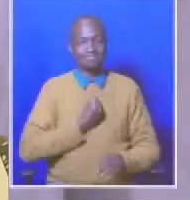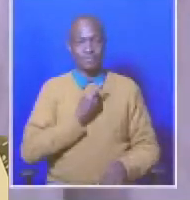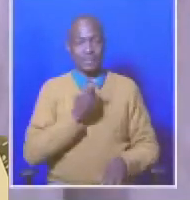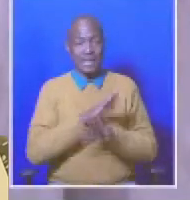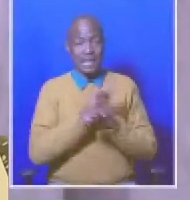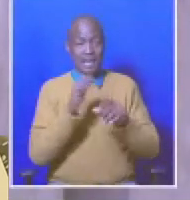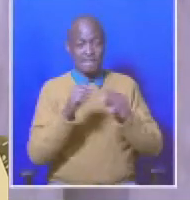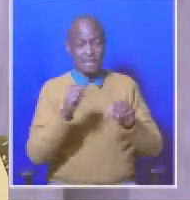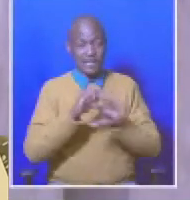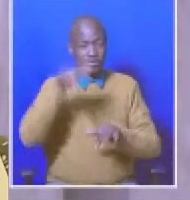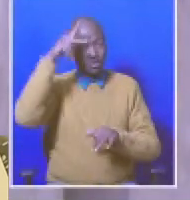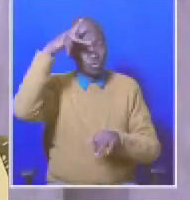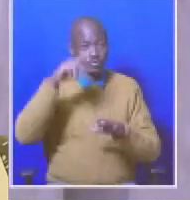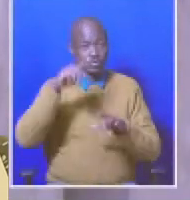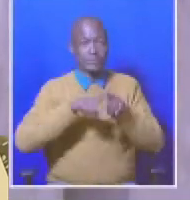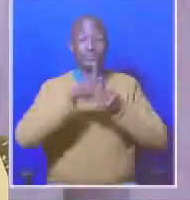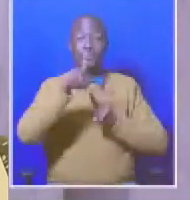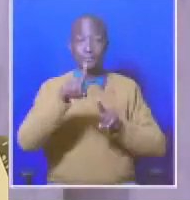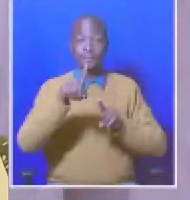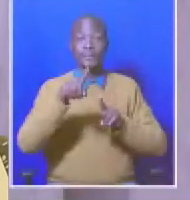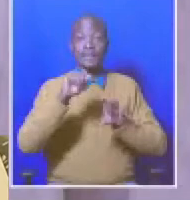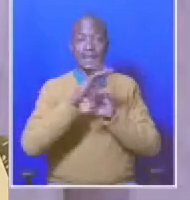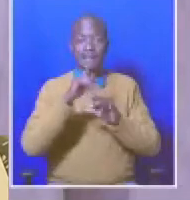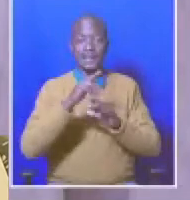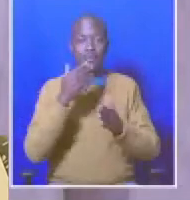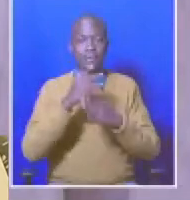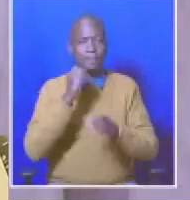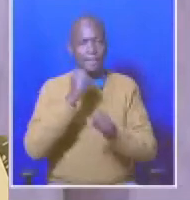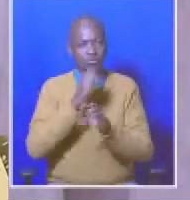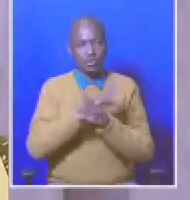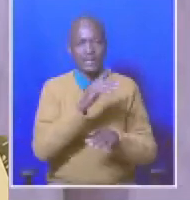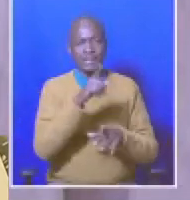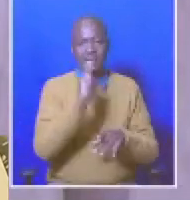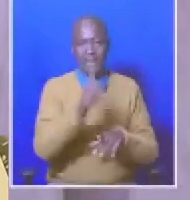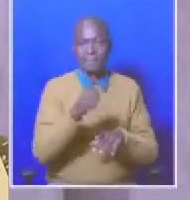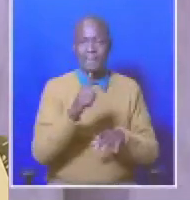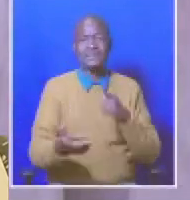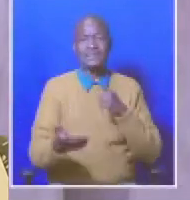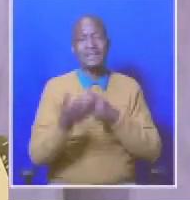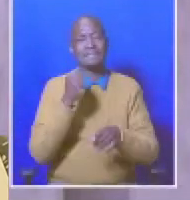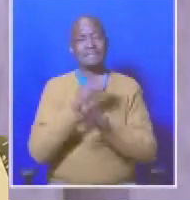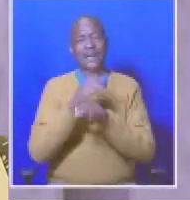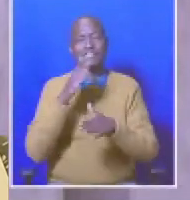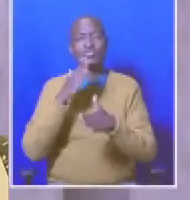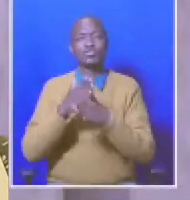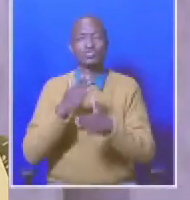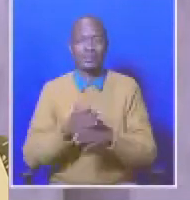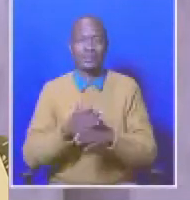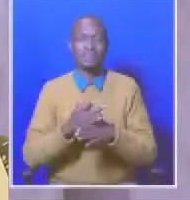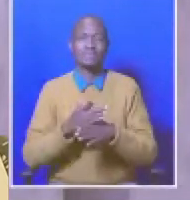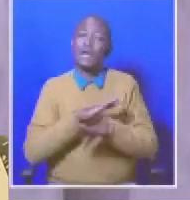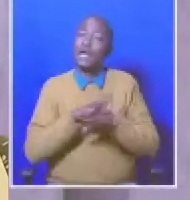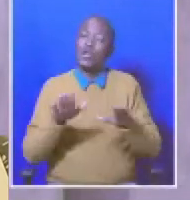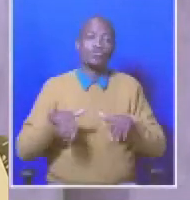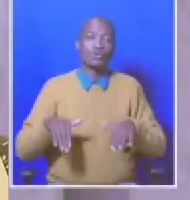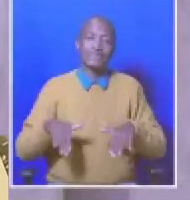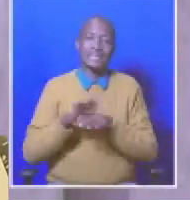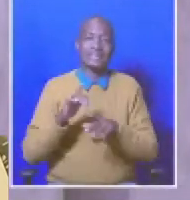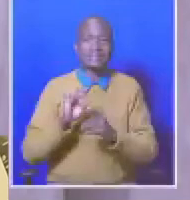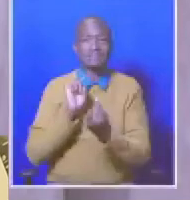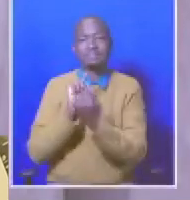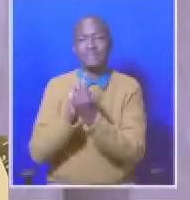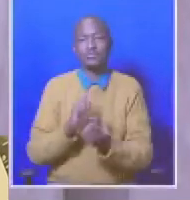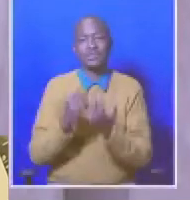to find jobs. I haven't specifically met yet with Treasury to check what